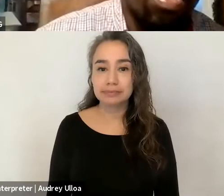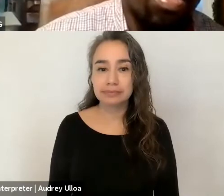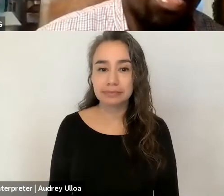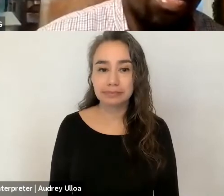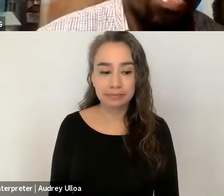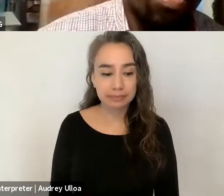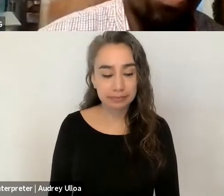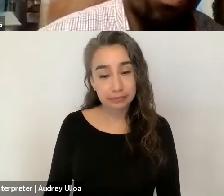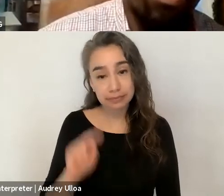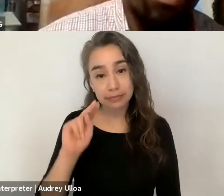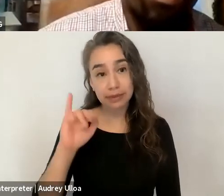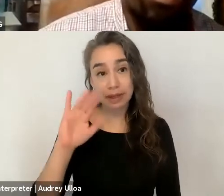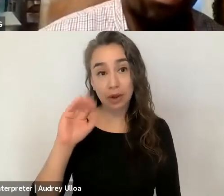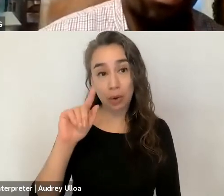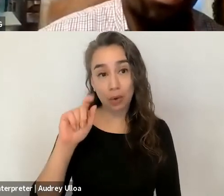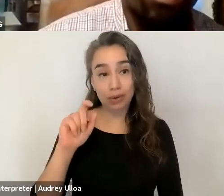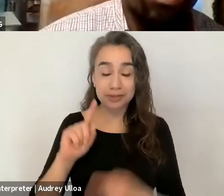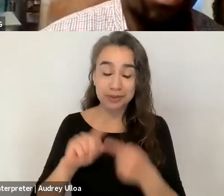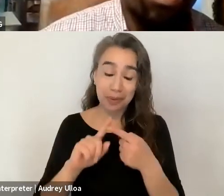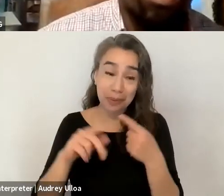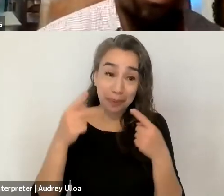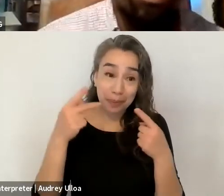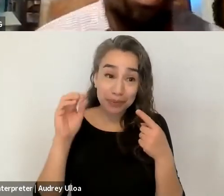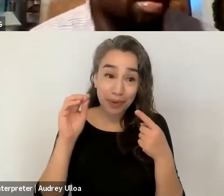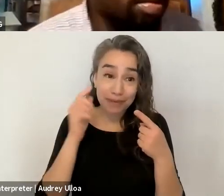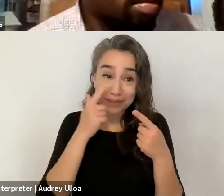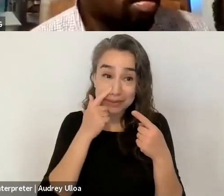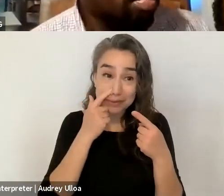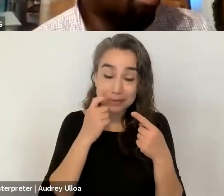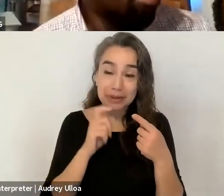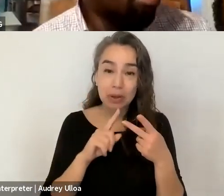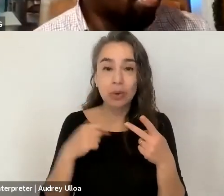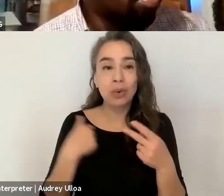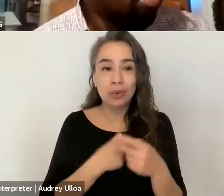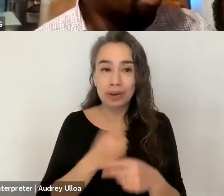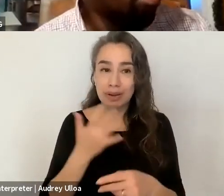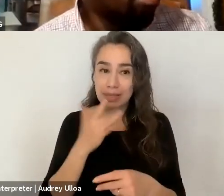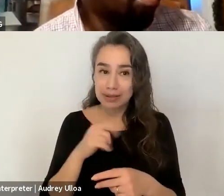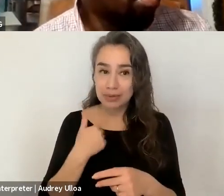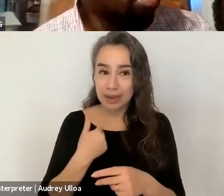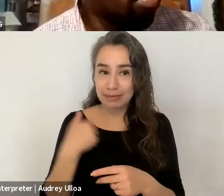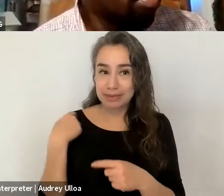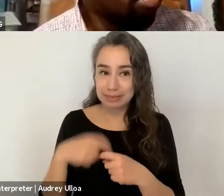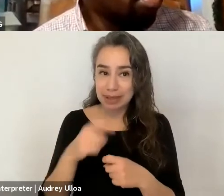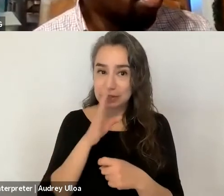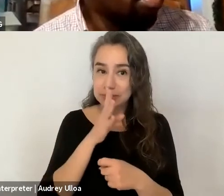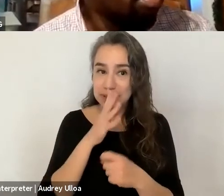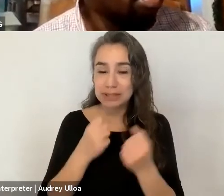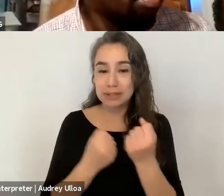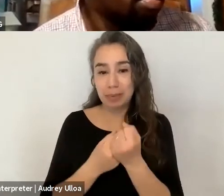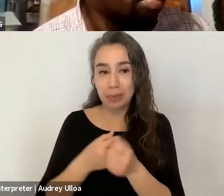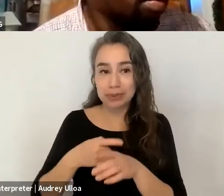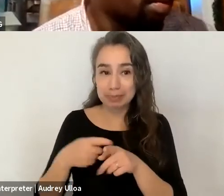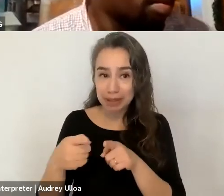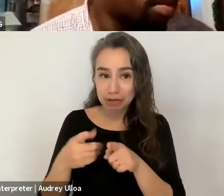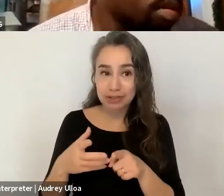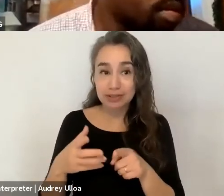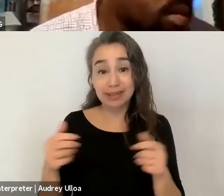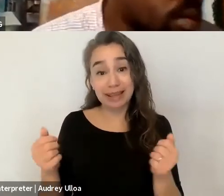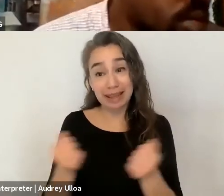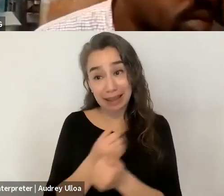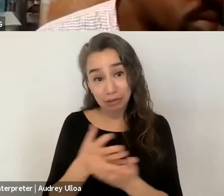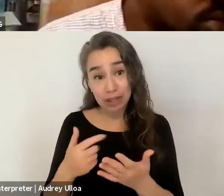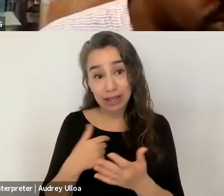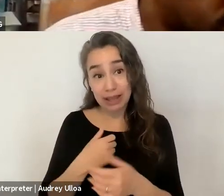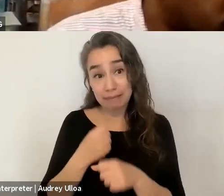So on top of the post offices, we are actually pretty lucky to have a Spanish-speaking support specialist. So everything that I've made has